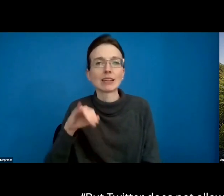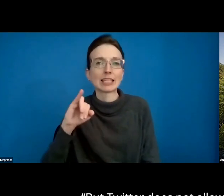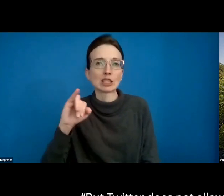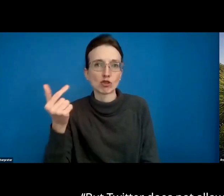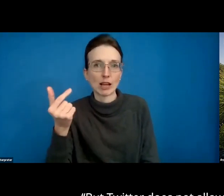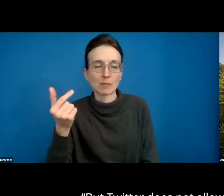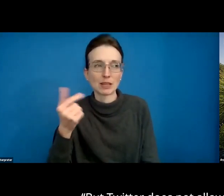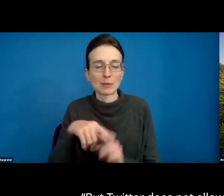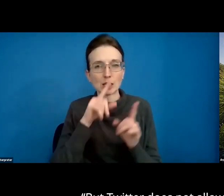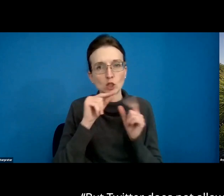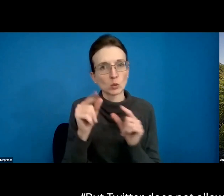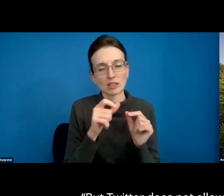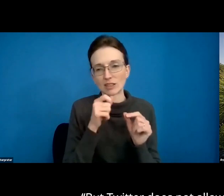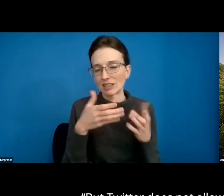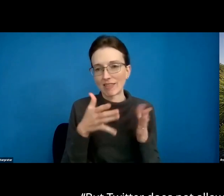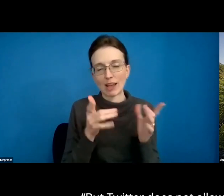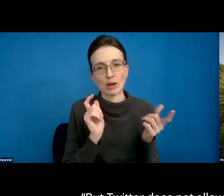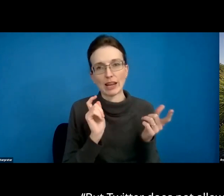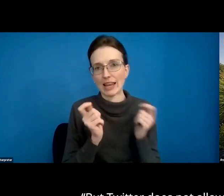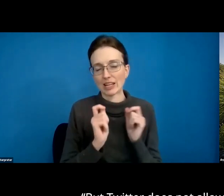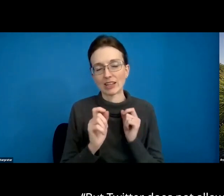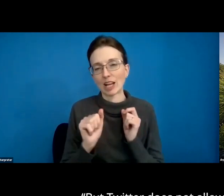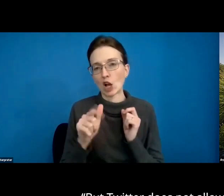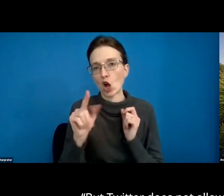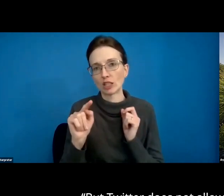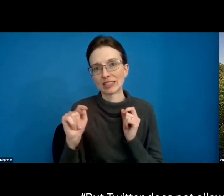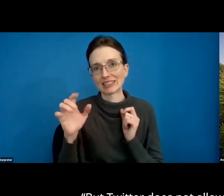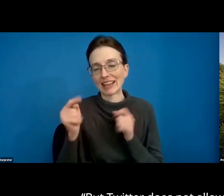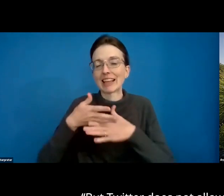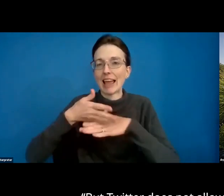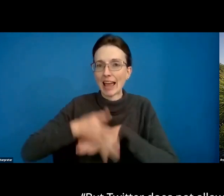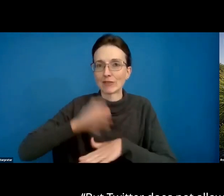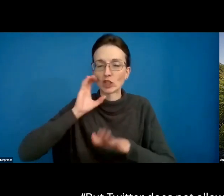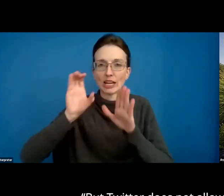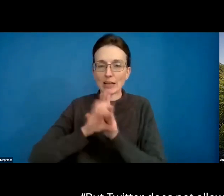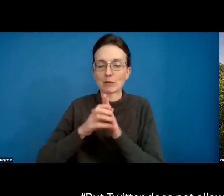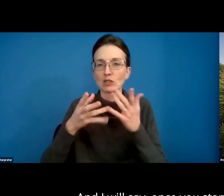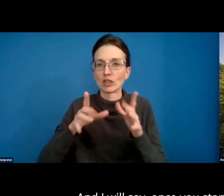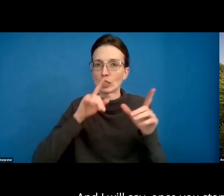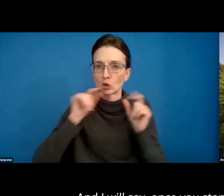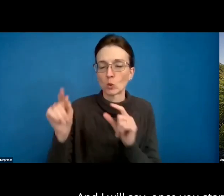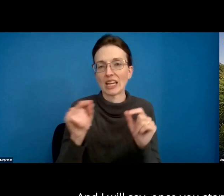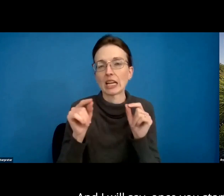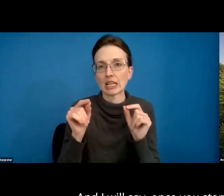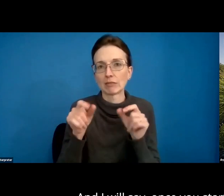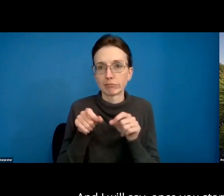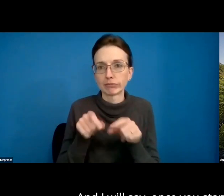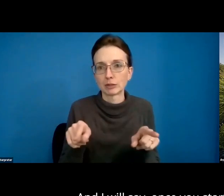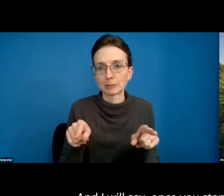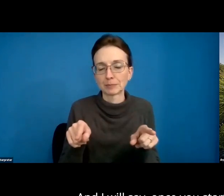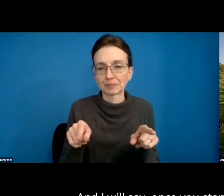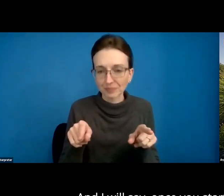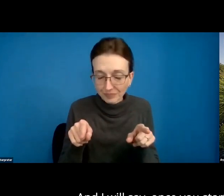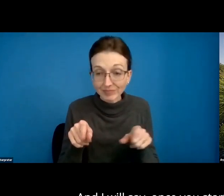But Twitter does not allow adding or editing alt text after an image has been tweeted. And I will say, once you start trying to